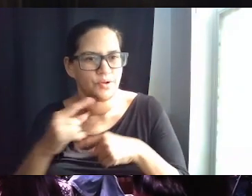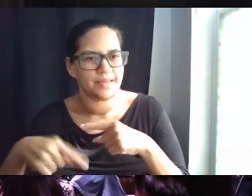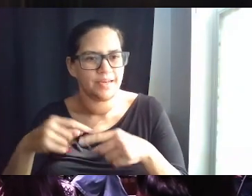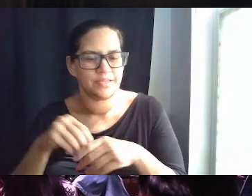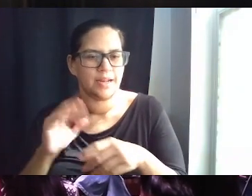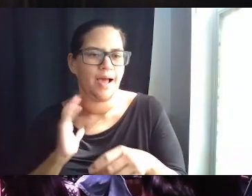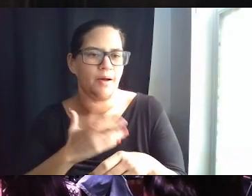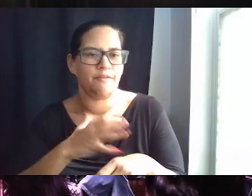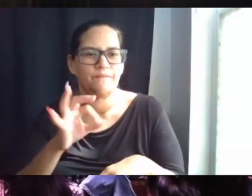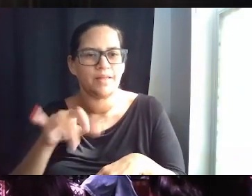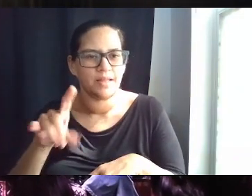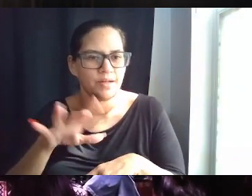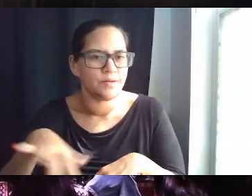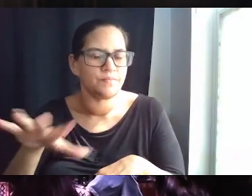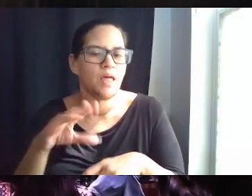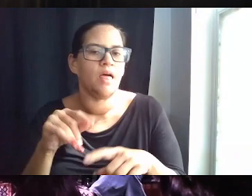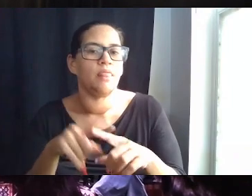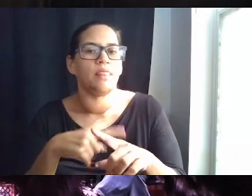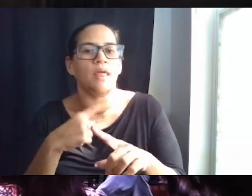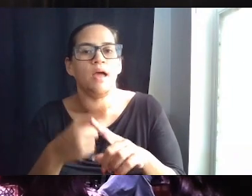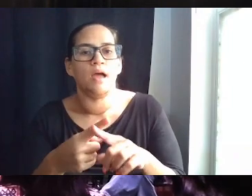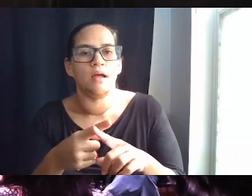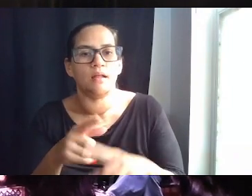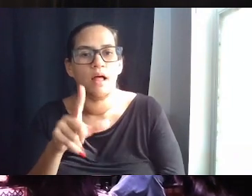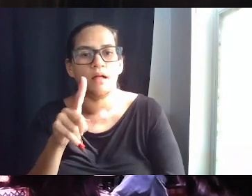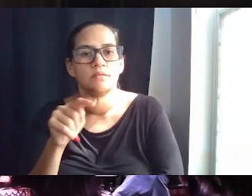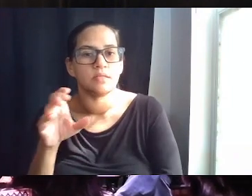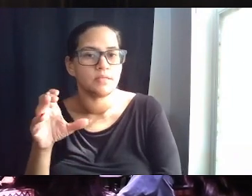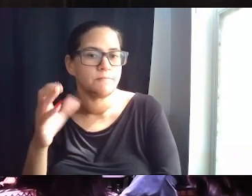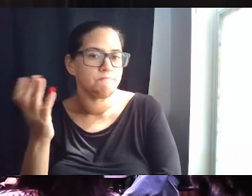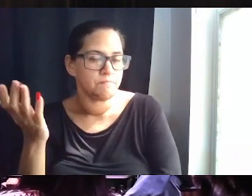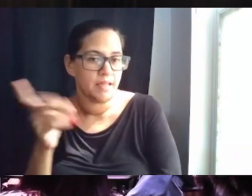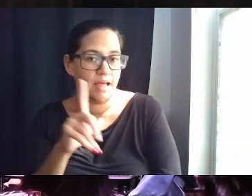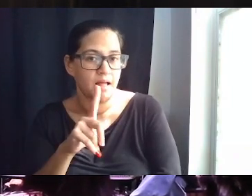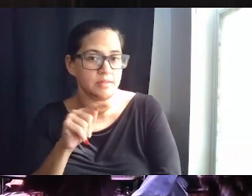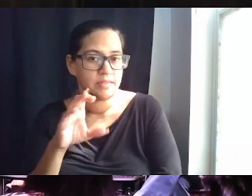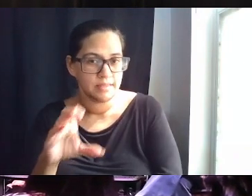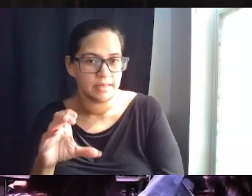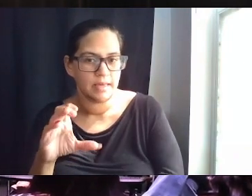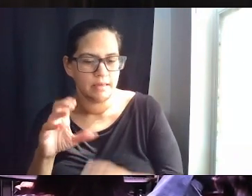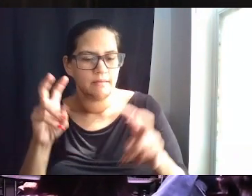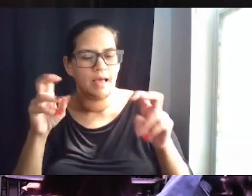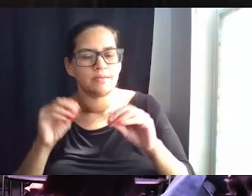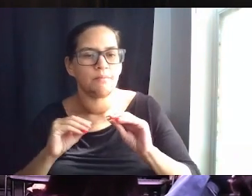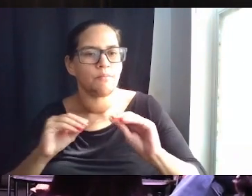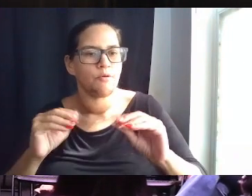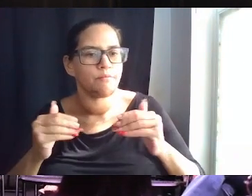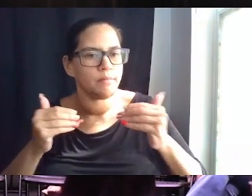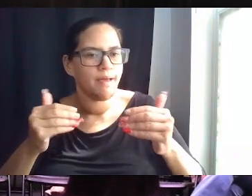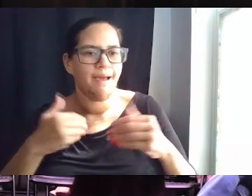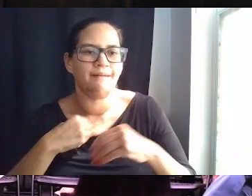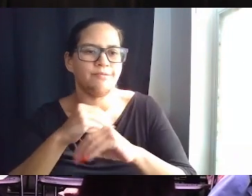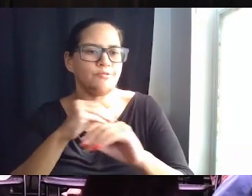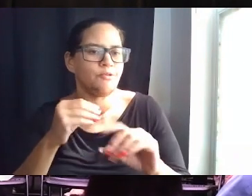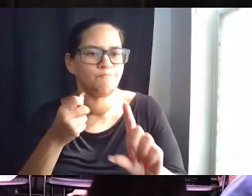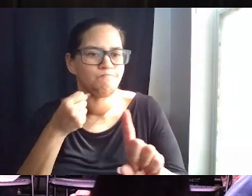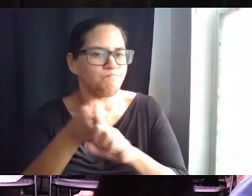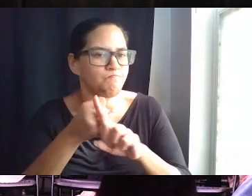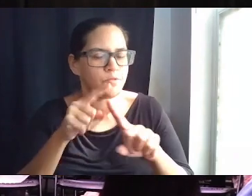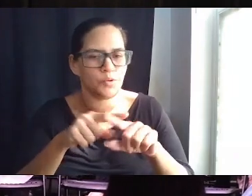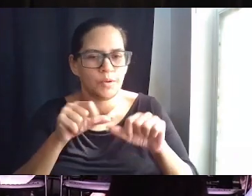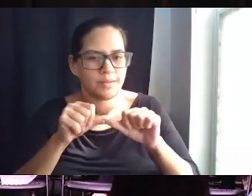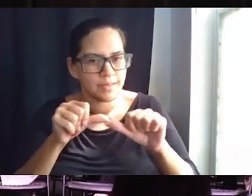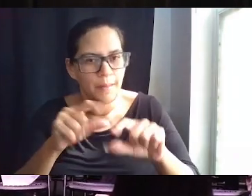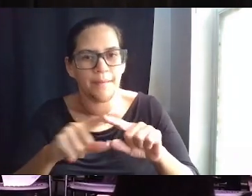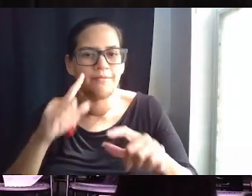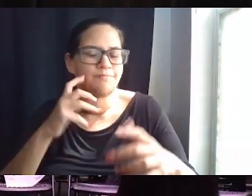then the LTC. The LTC as a movement has no imperative to continue but for the passion of its steering committee and people